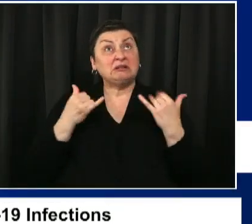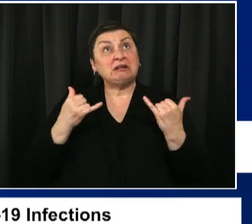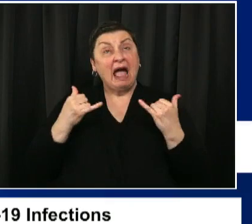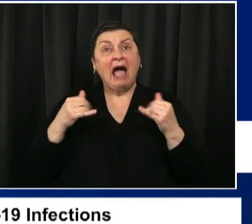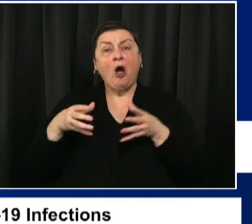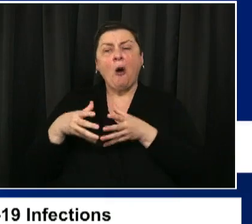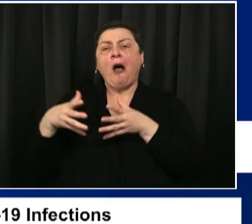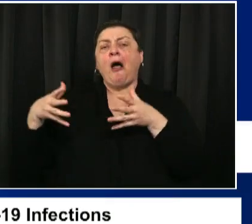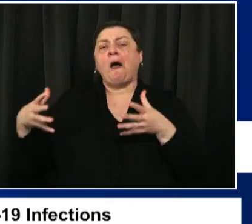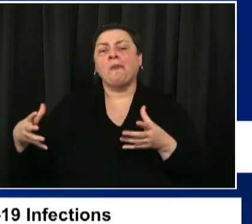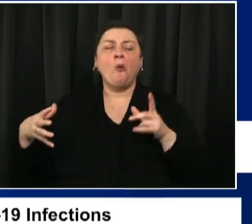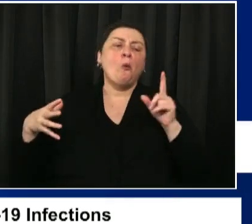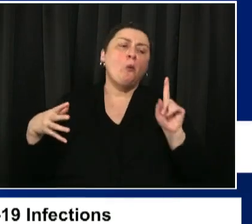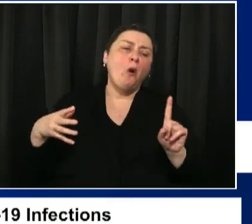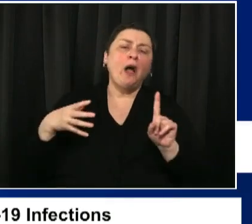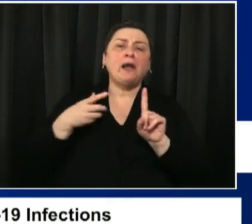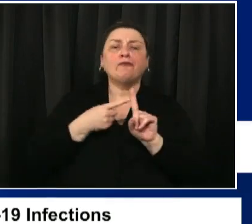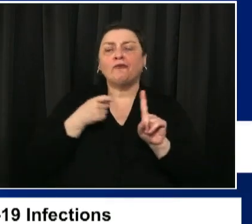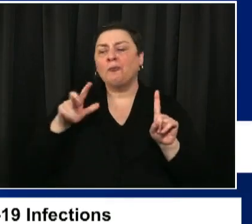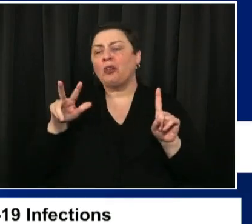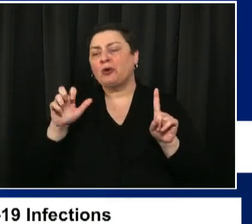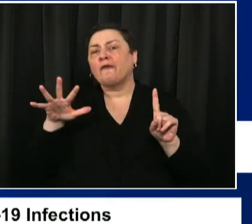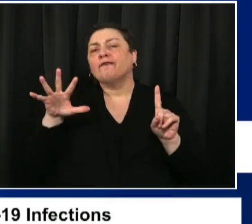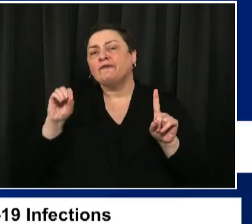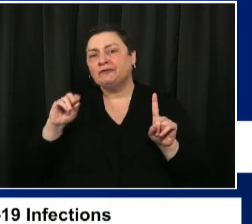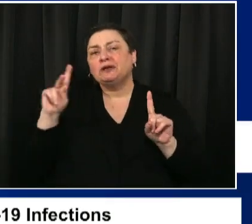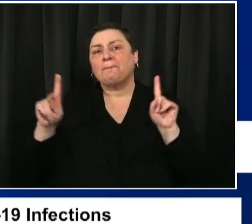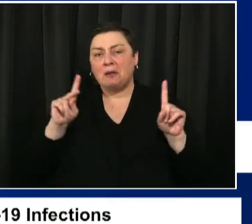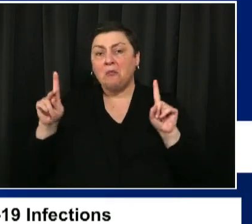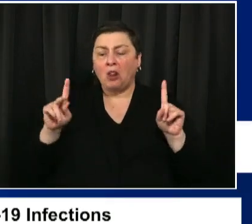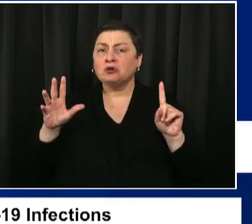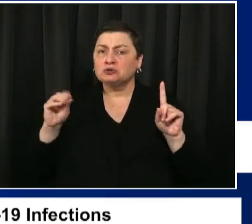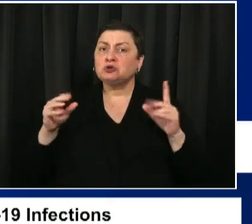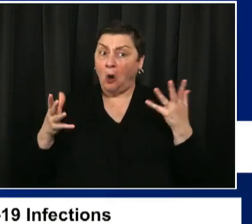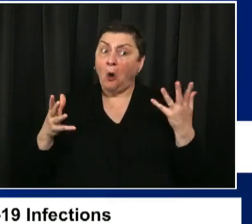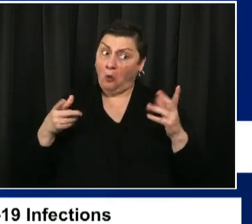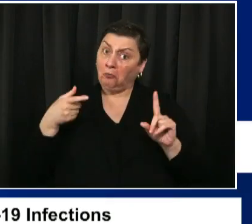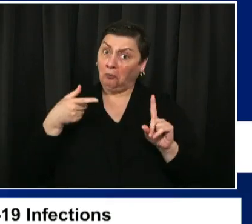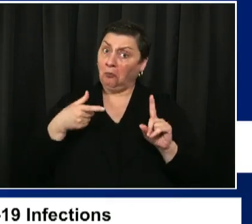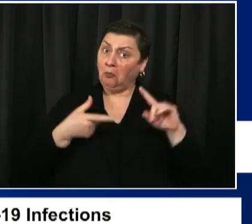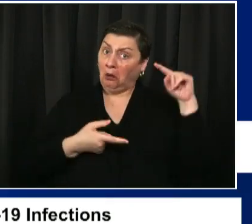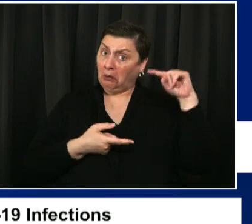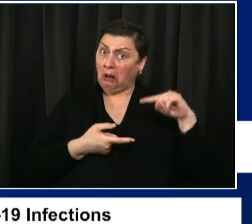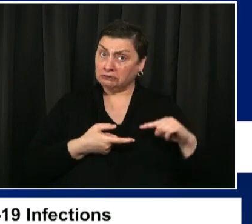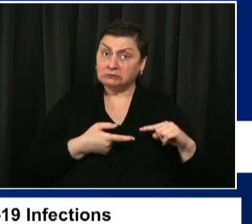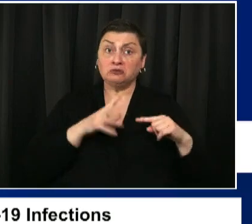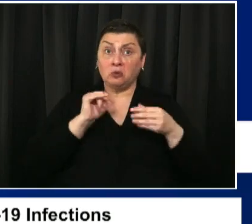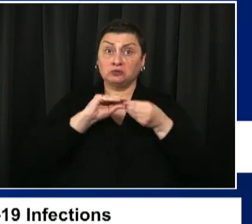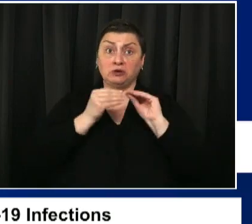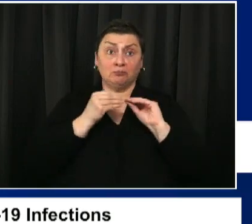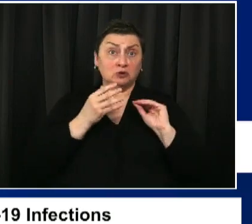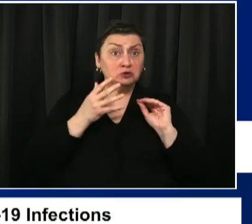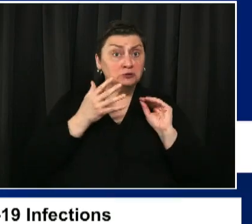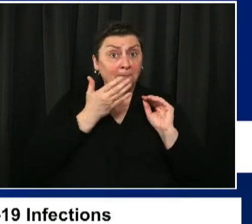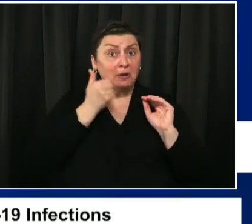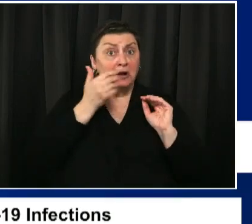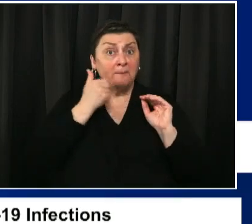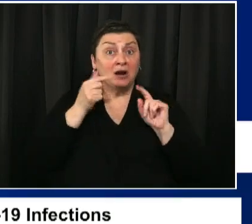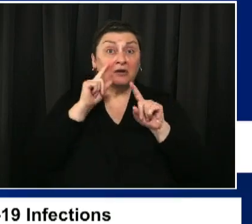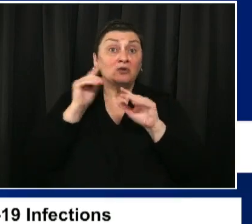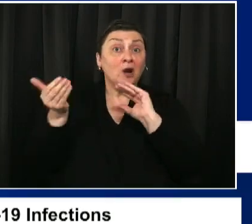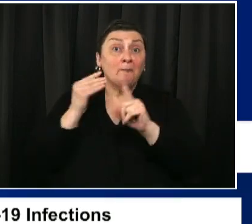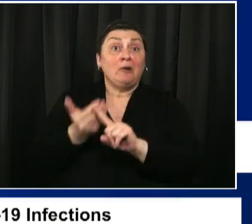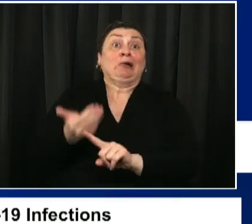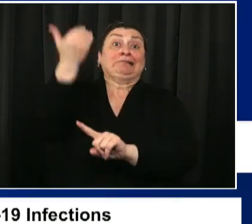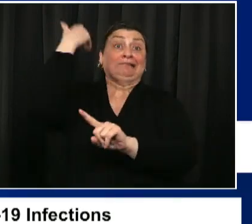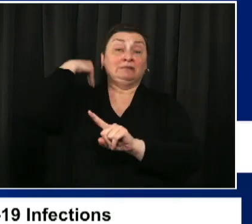so, so we have come down, but we're still at this high plateau. The number has been much better. And if you look back to last summer, we were in the